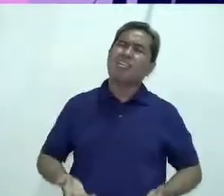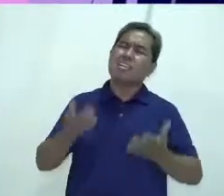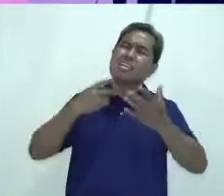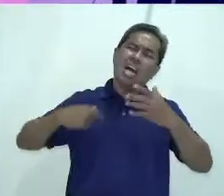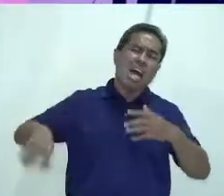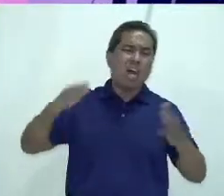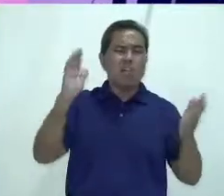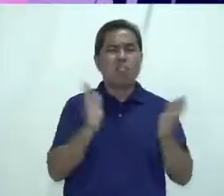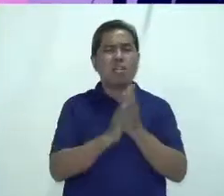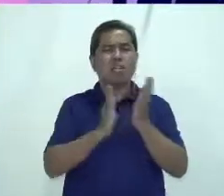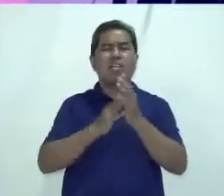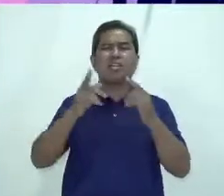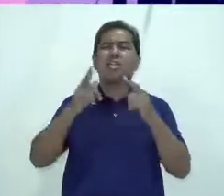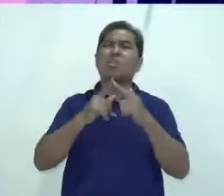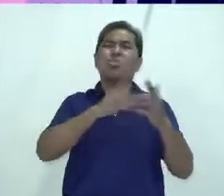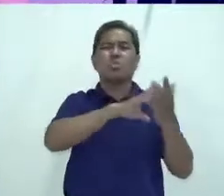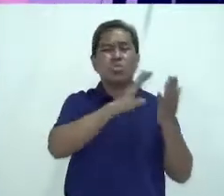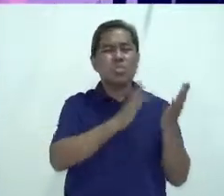Jesus,